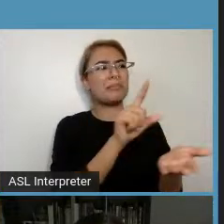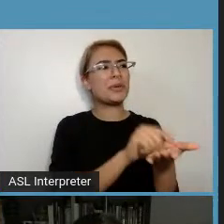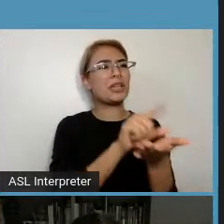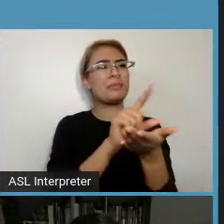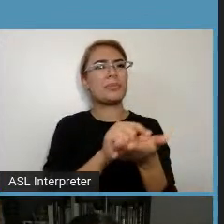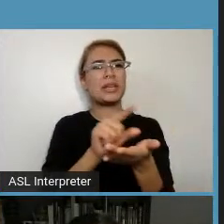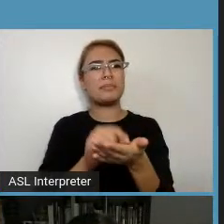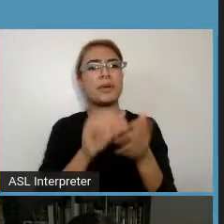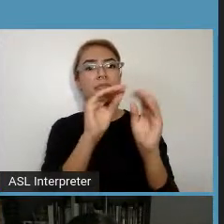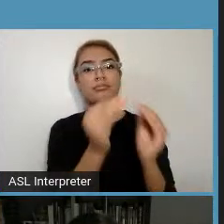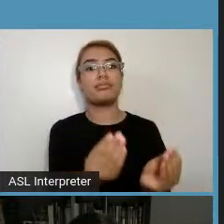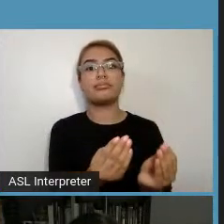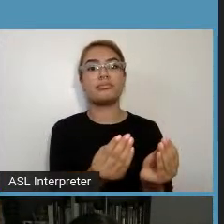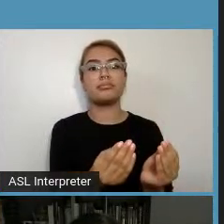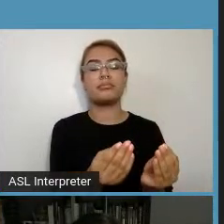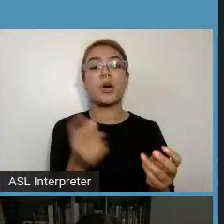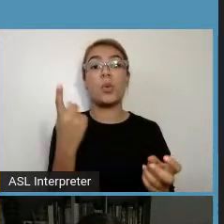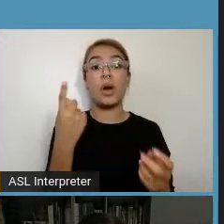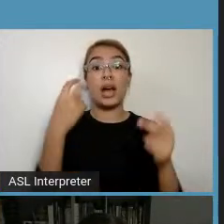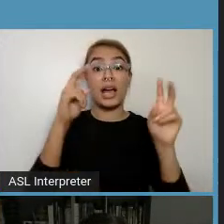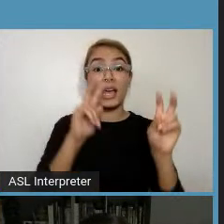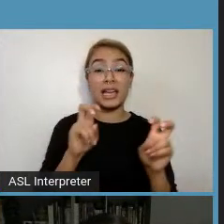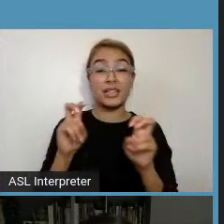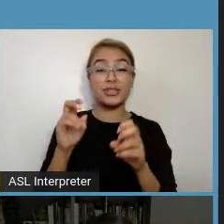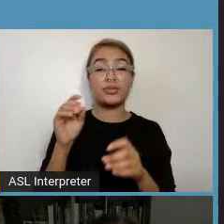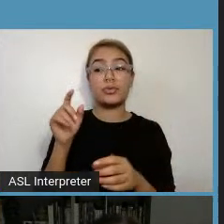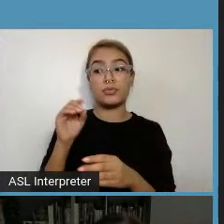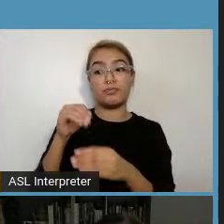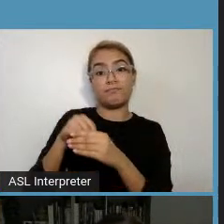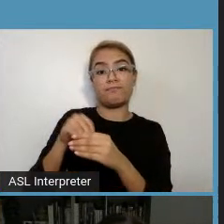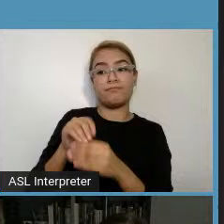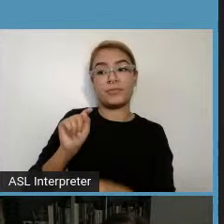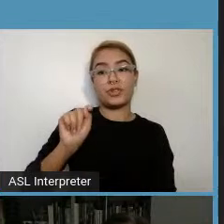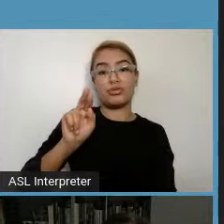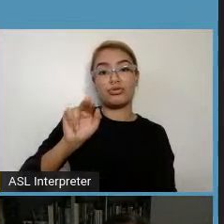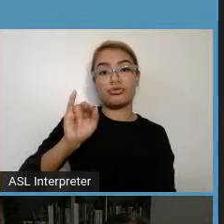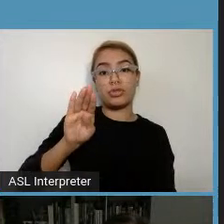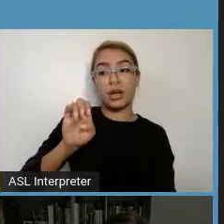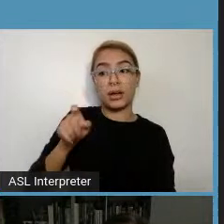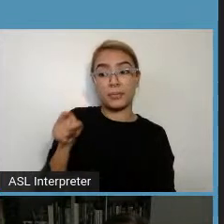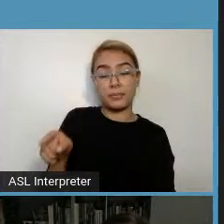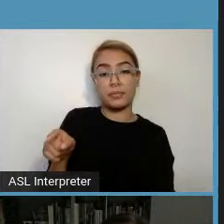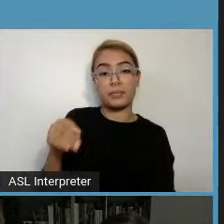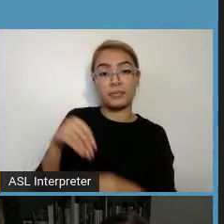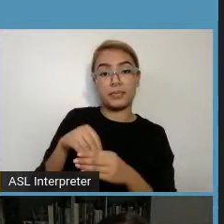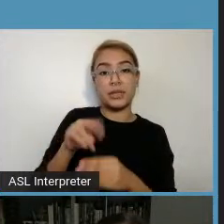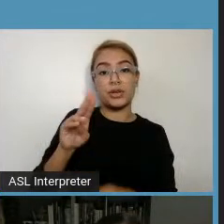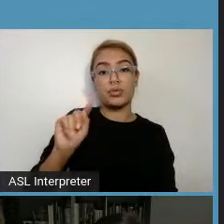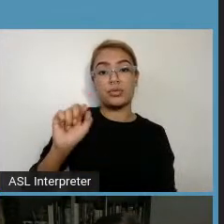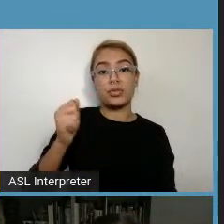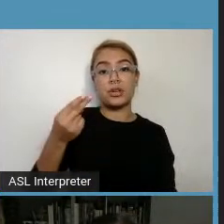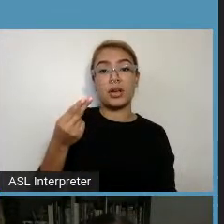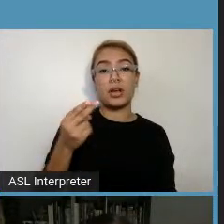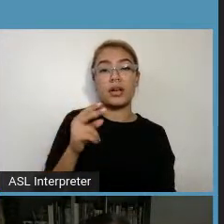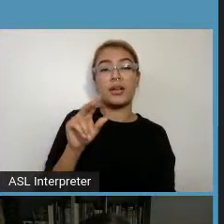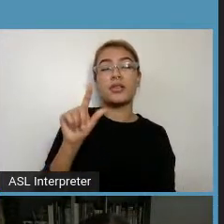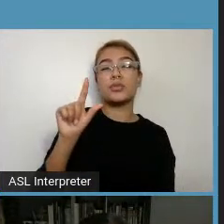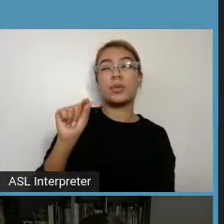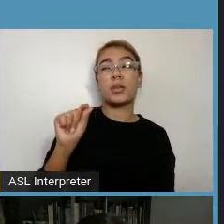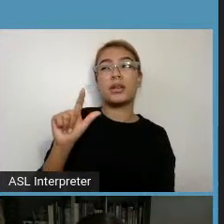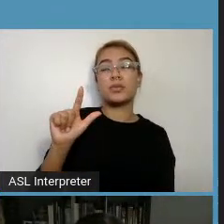the issues with the Timpanogos tribe here in Utah, if we so 2026 is going to be